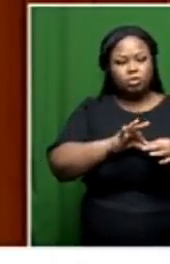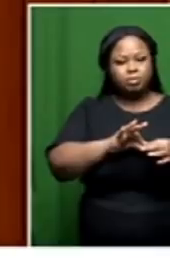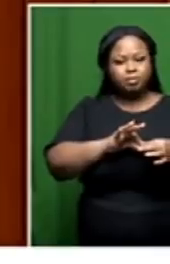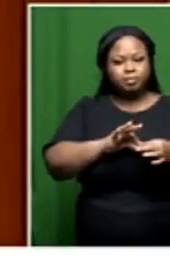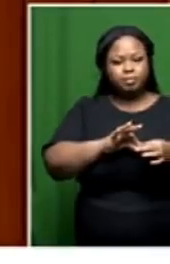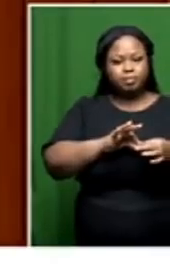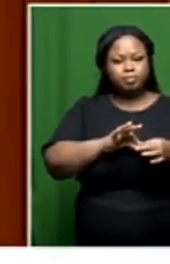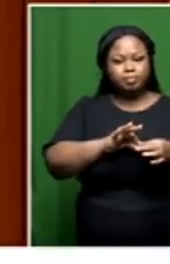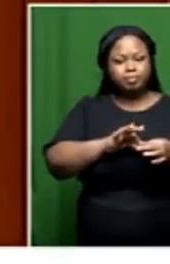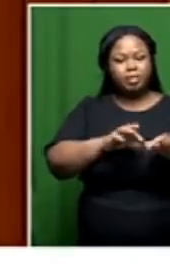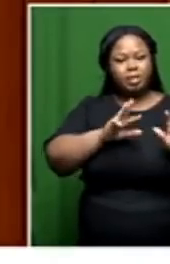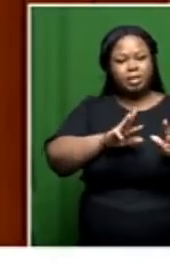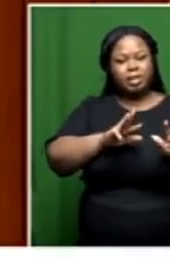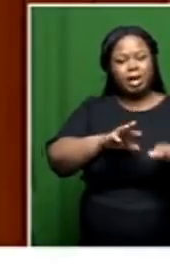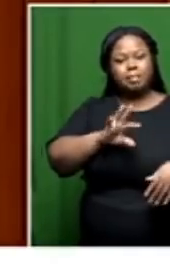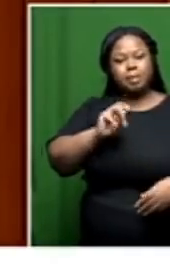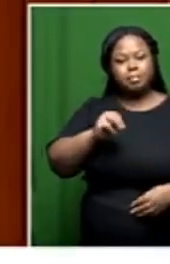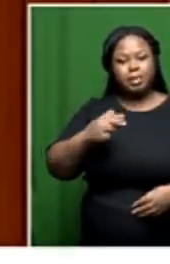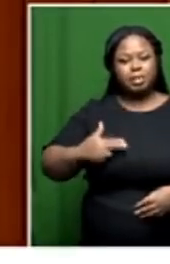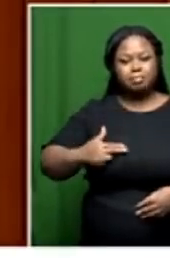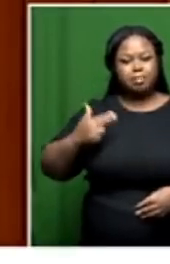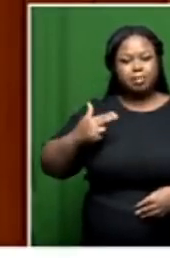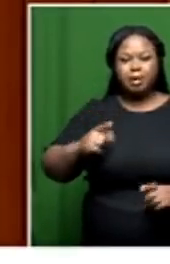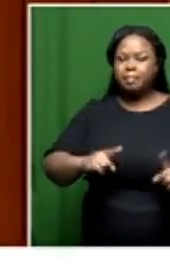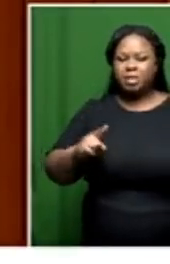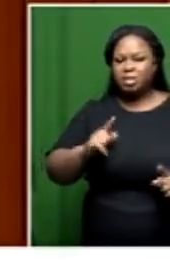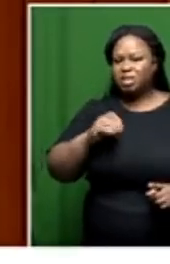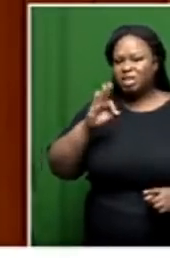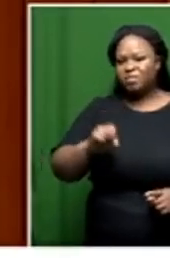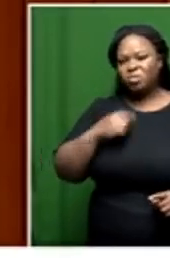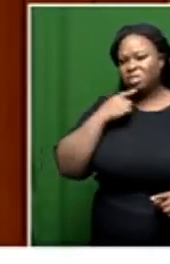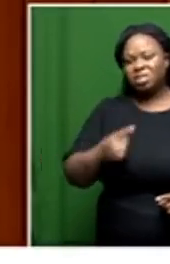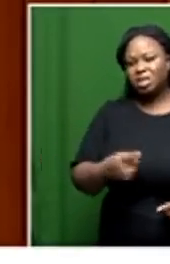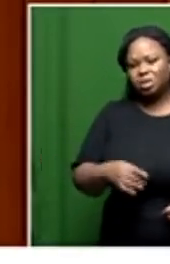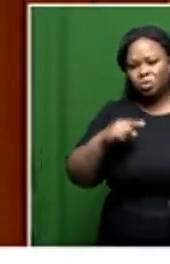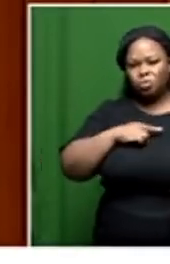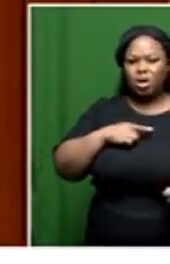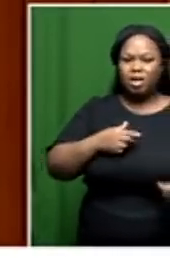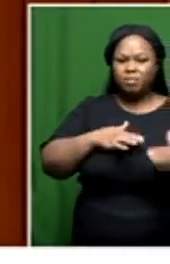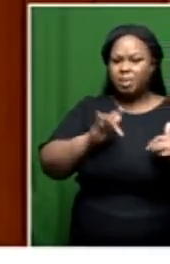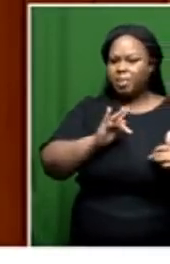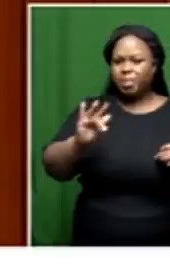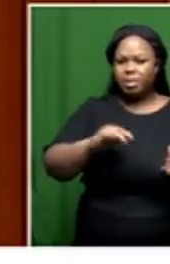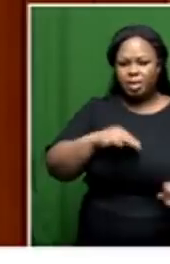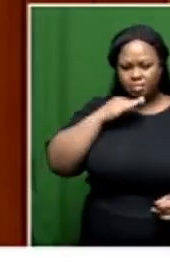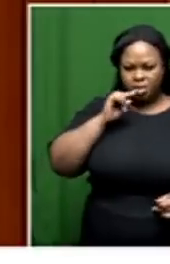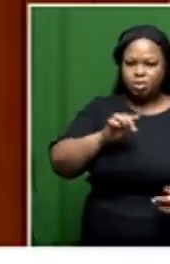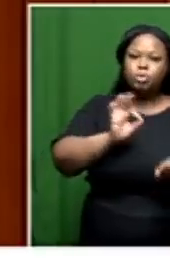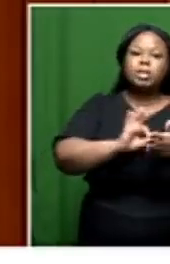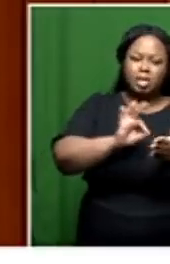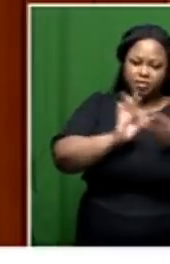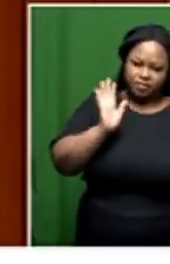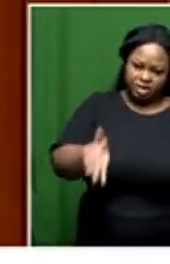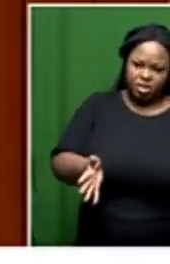Parabam 9mm pistol. However, Advocate Teffo says the lack of cartridges at the scene either claims that the scene was cleaned